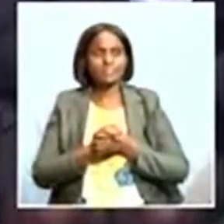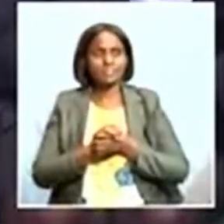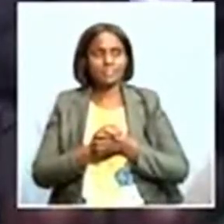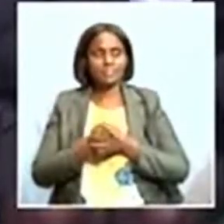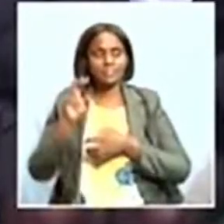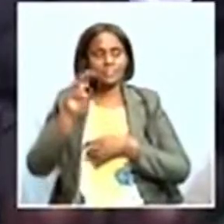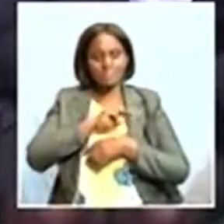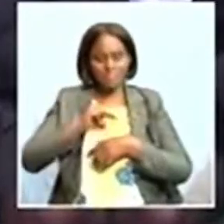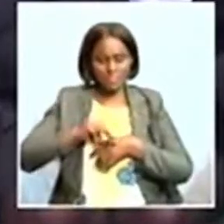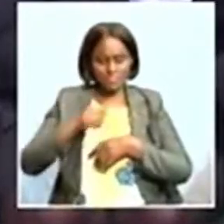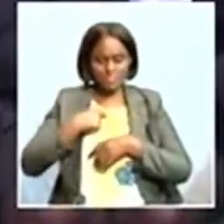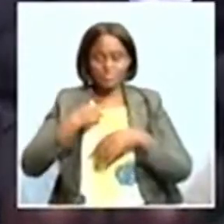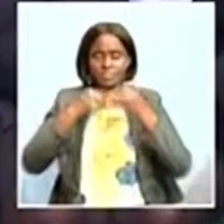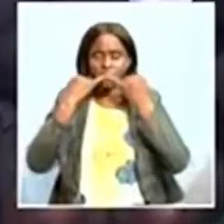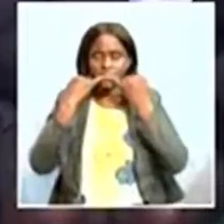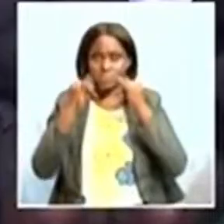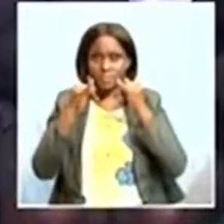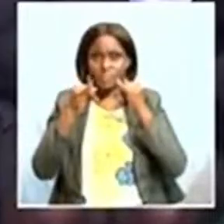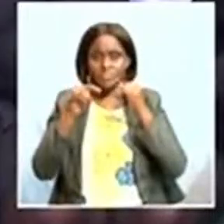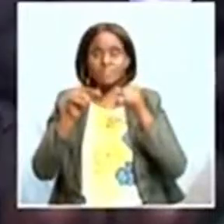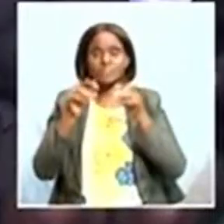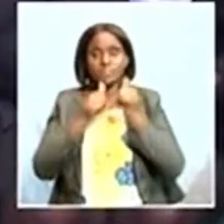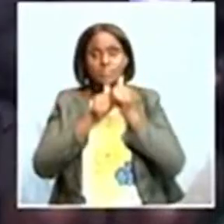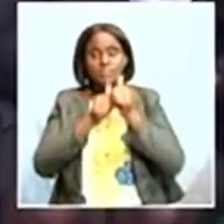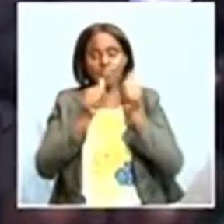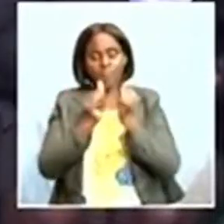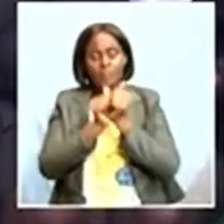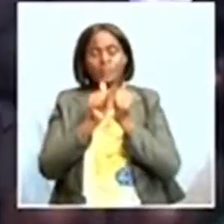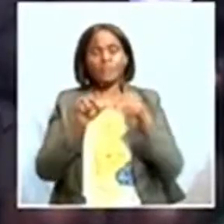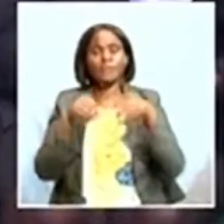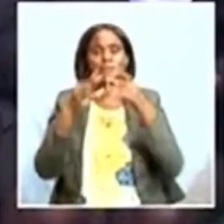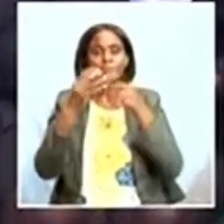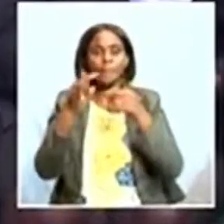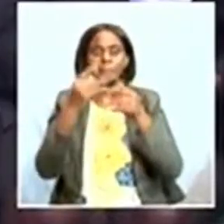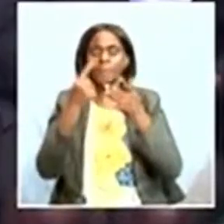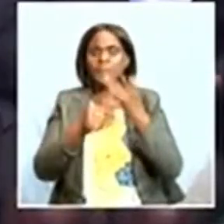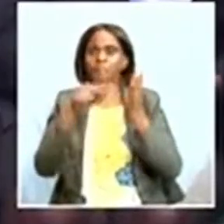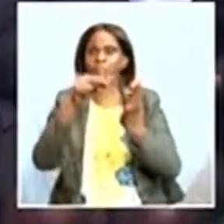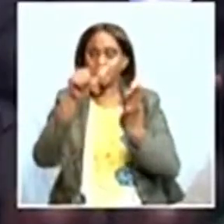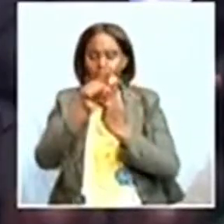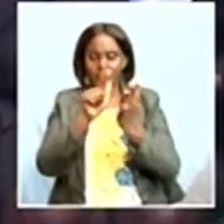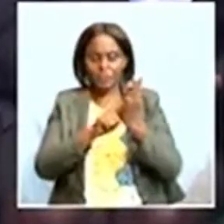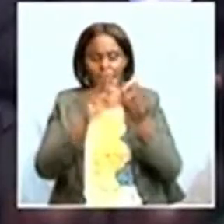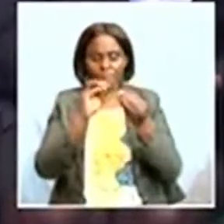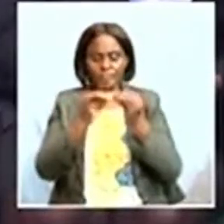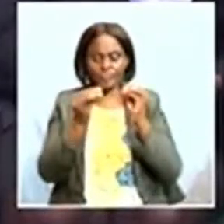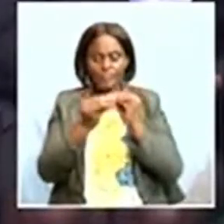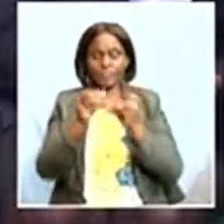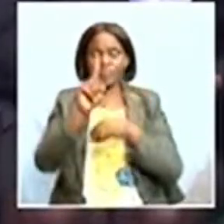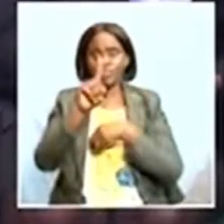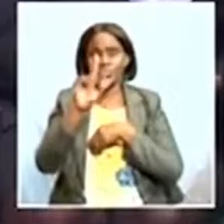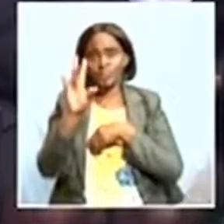Honorable members, I wish to inform the House that in accordance with the provisions of Standing Orders